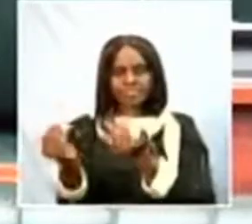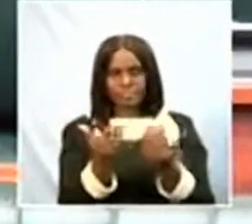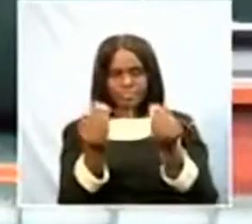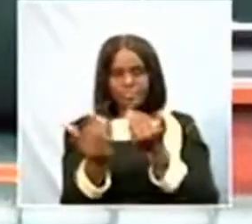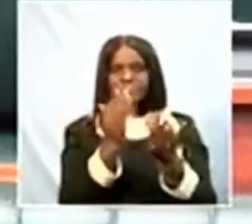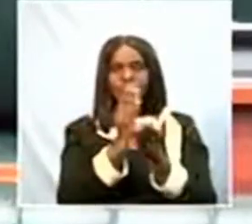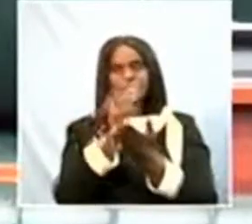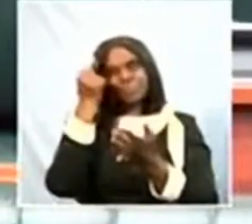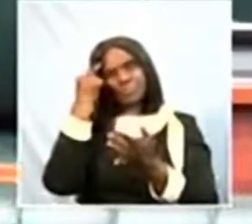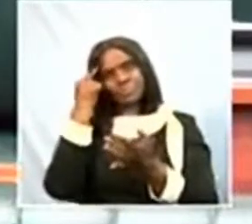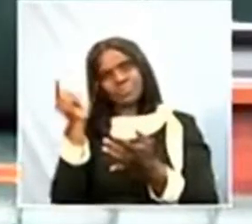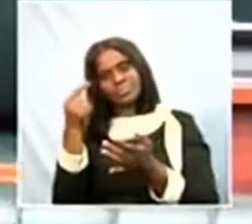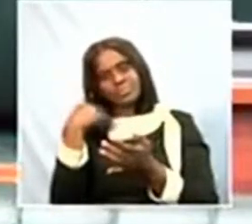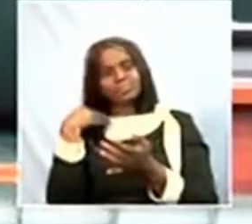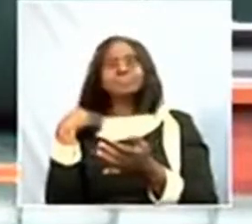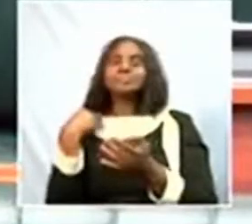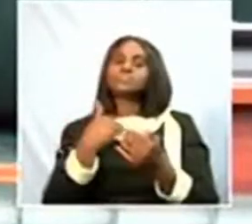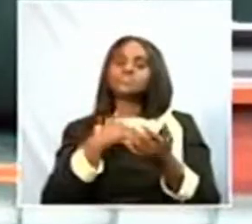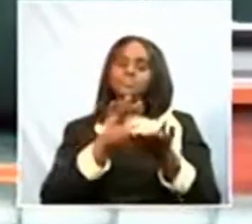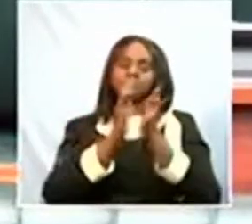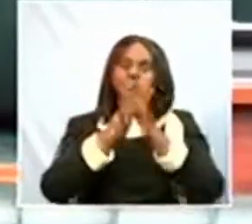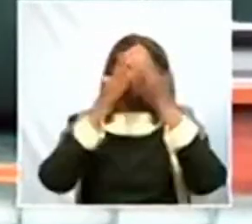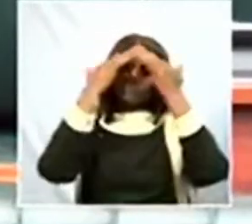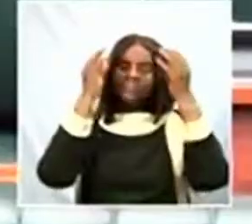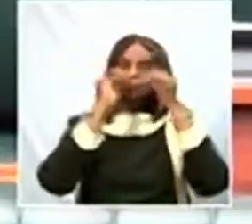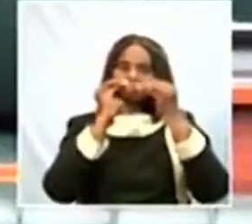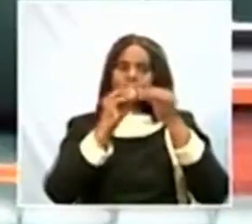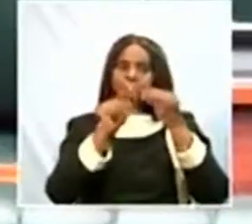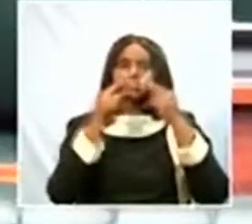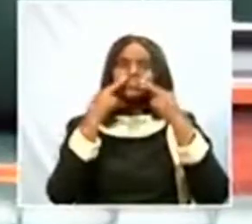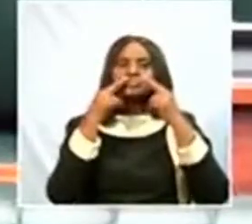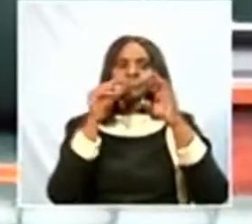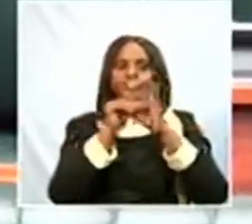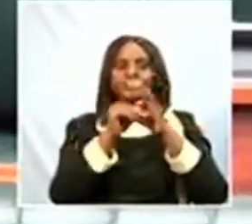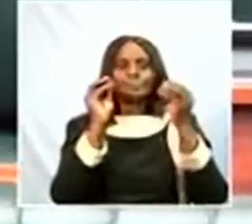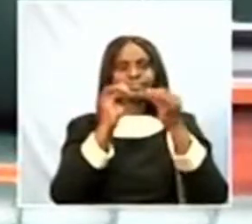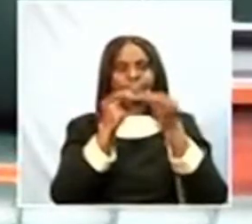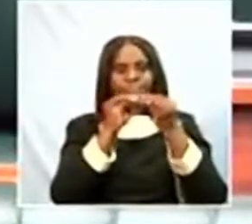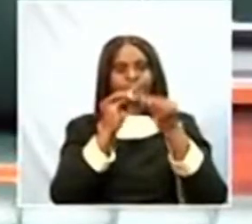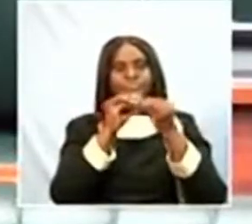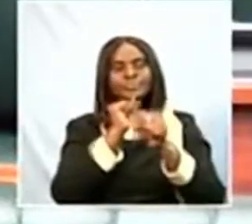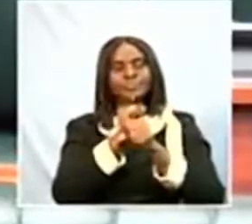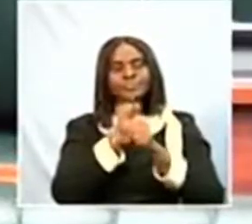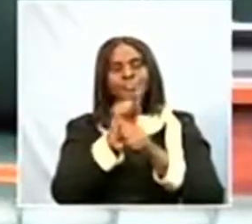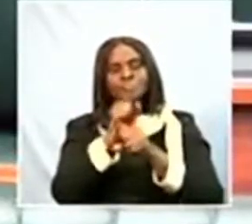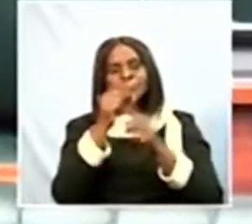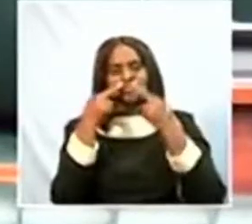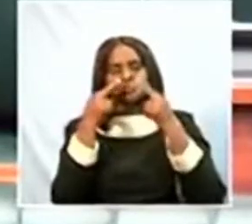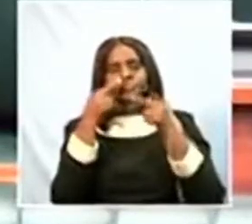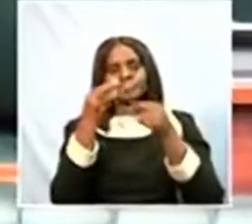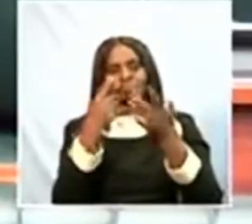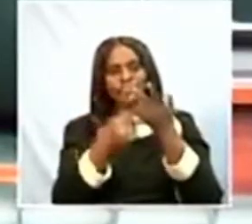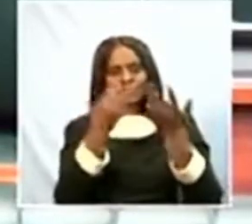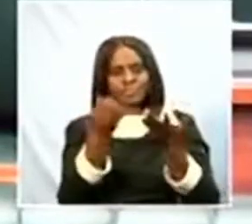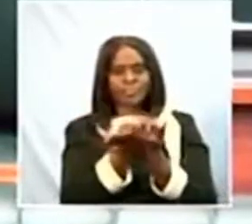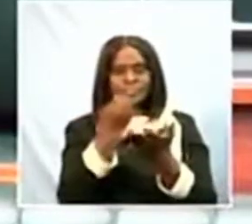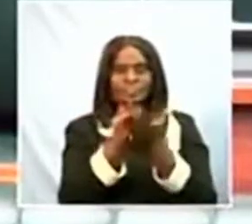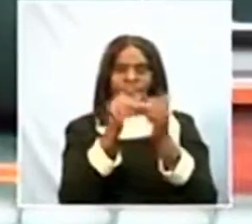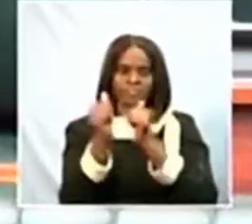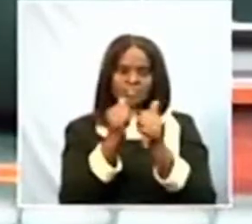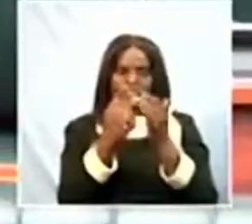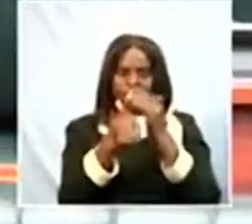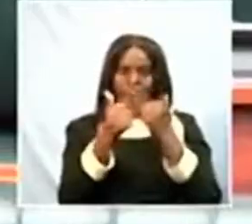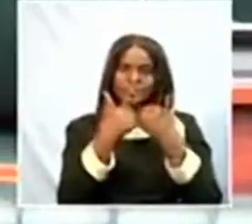The government has recognized that such places result into mass production of waste as a result of economic activities that take place